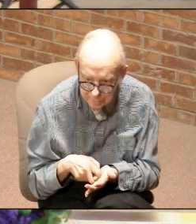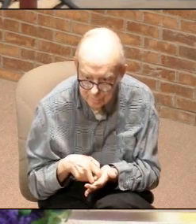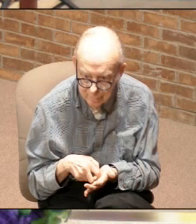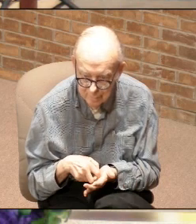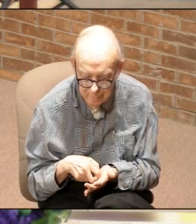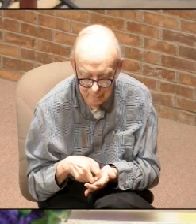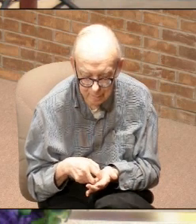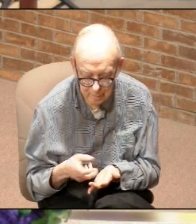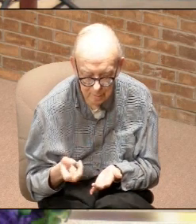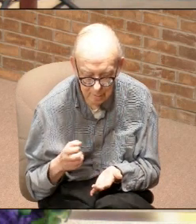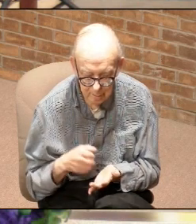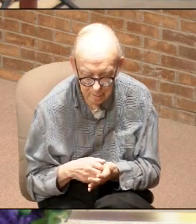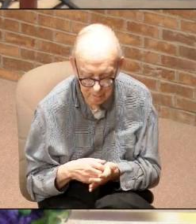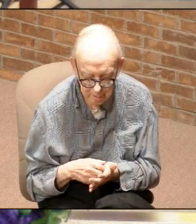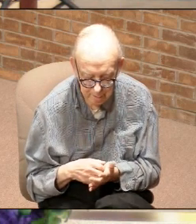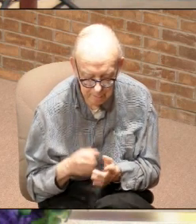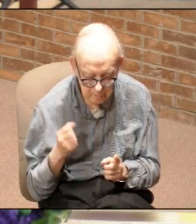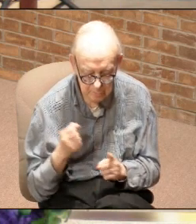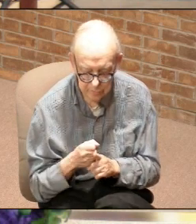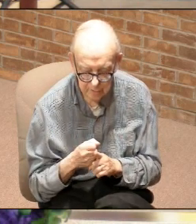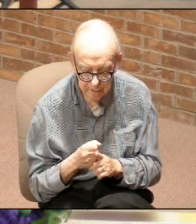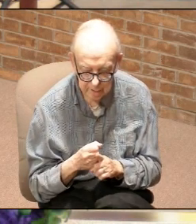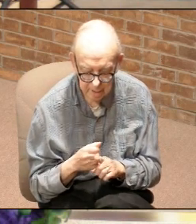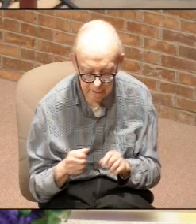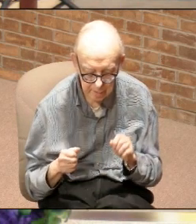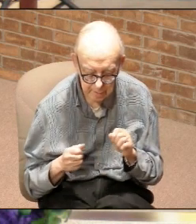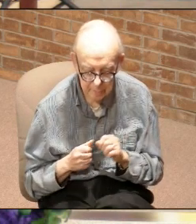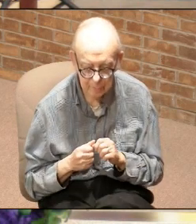and when they get within striking distance